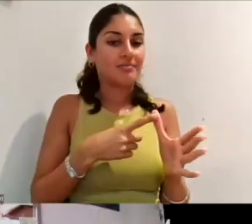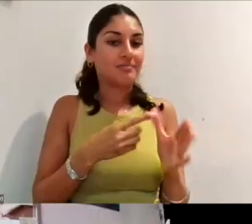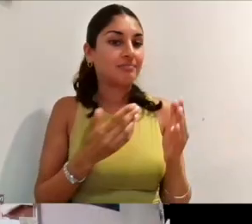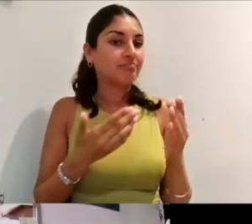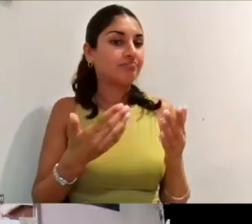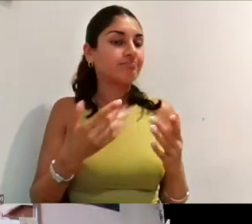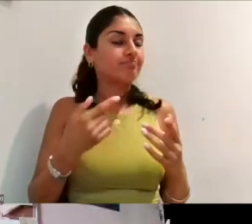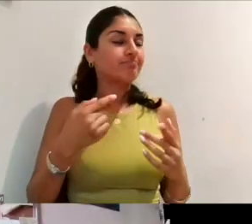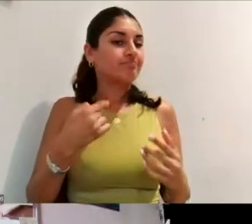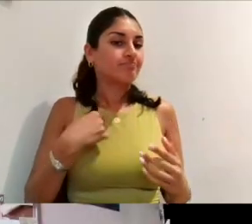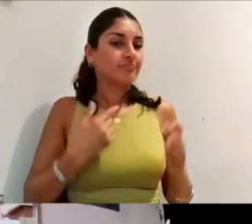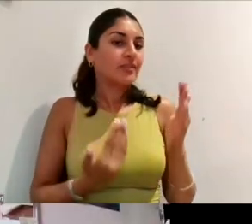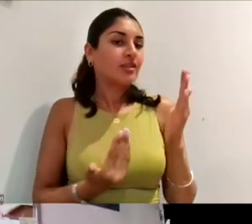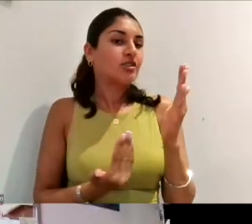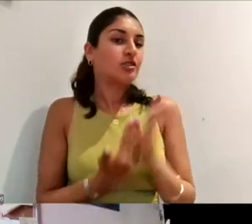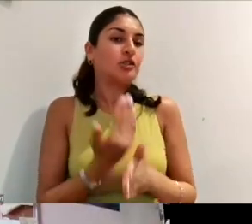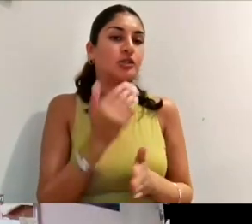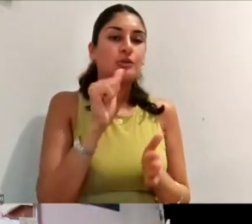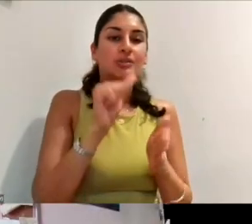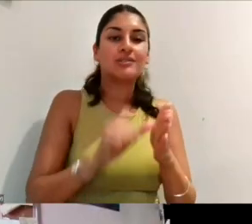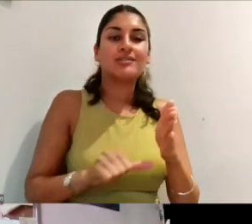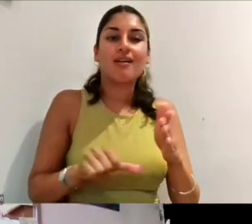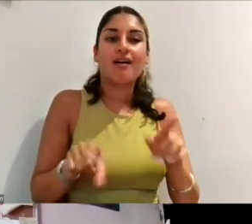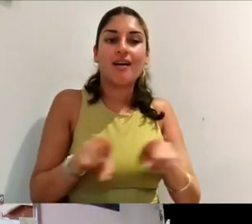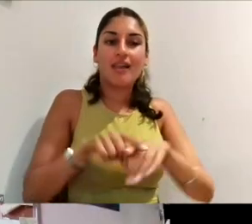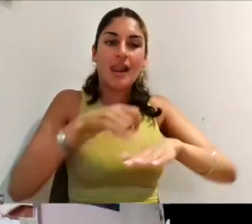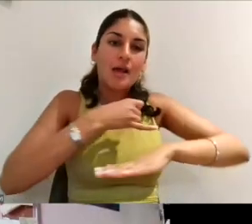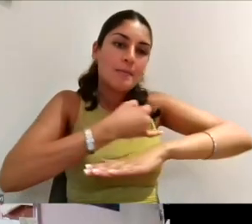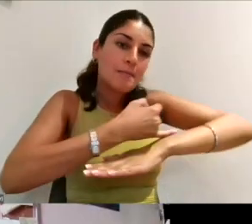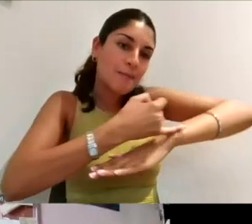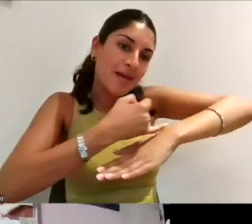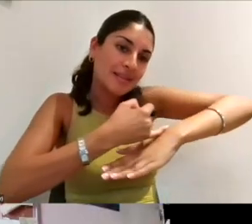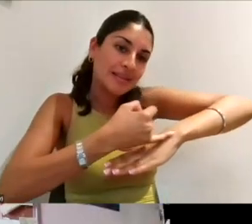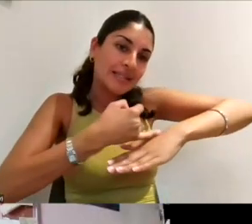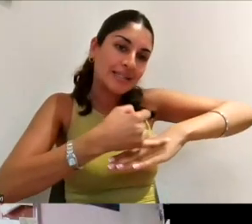beginnings, like the mehndi on my hands.